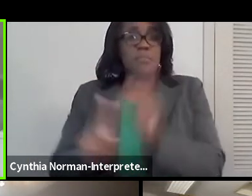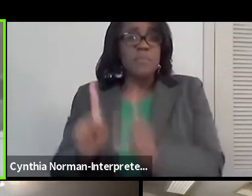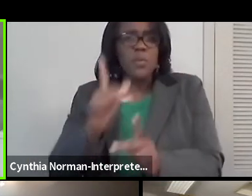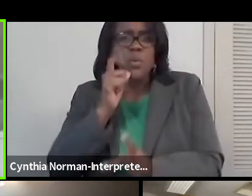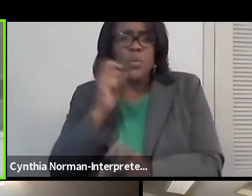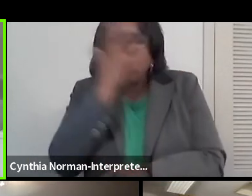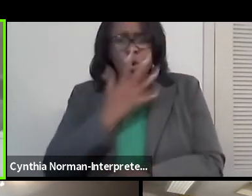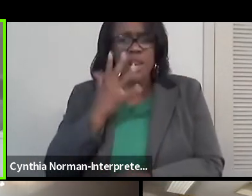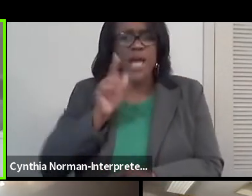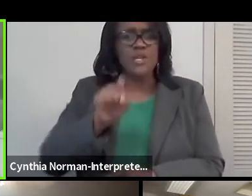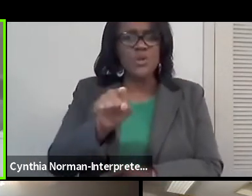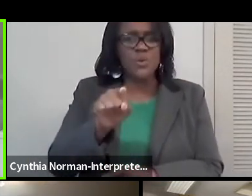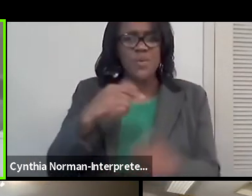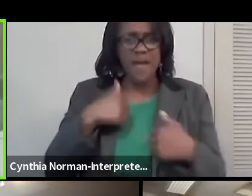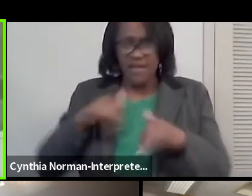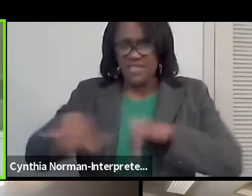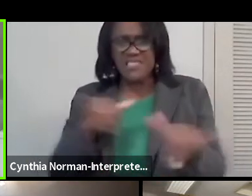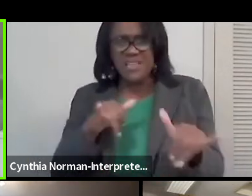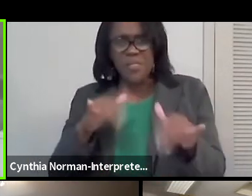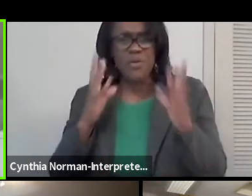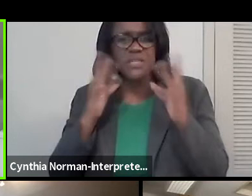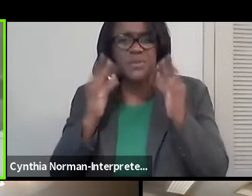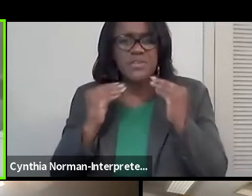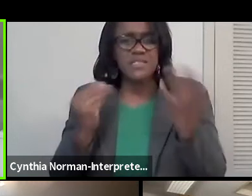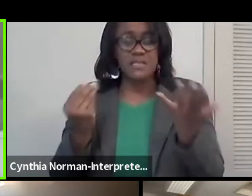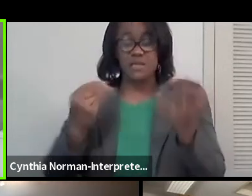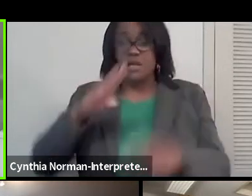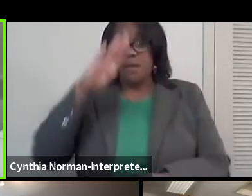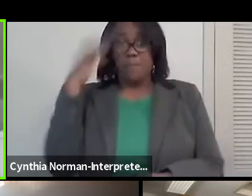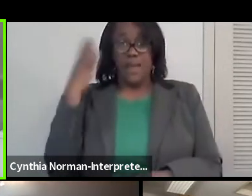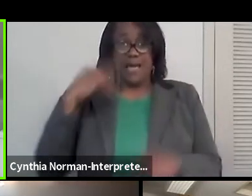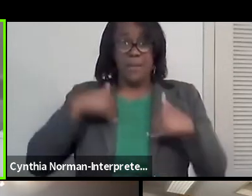them. I think that Black Mammalogists Week, of